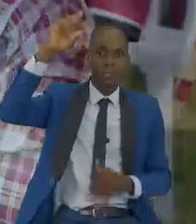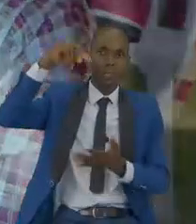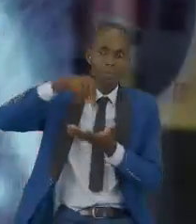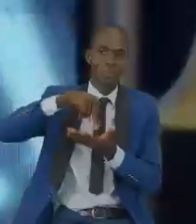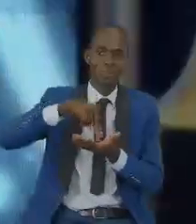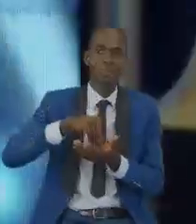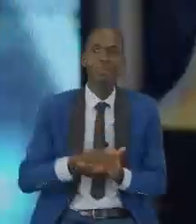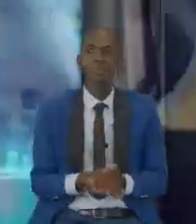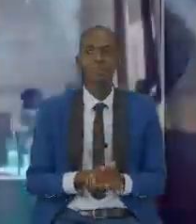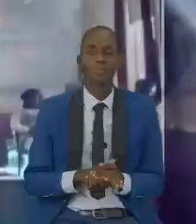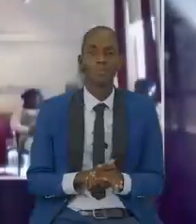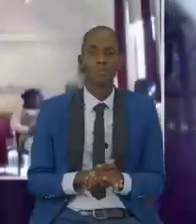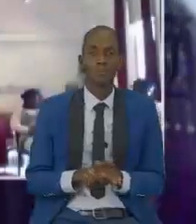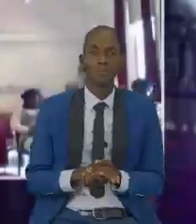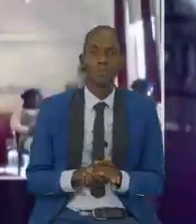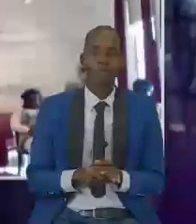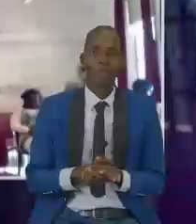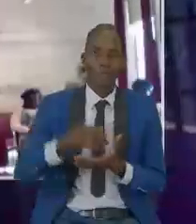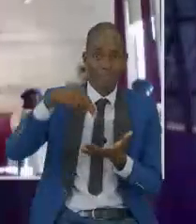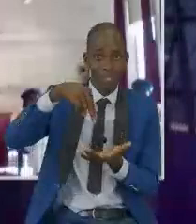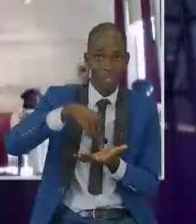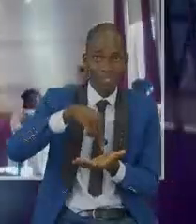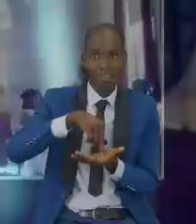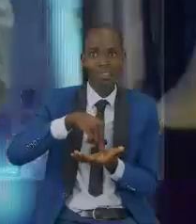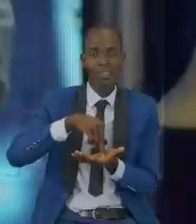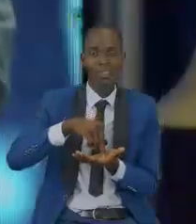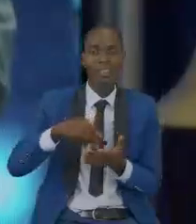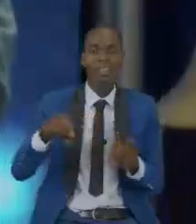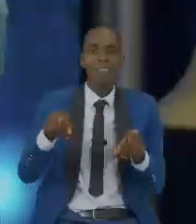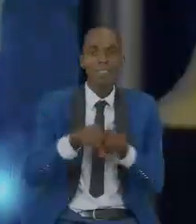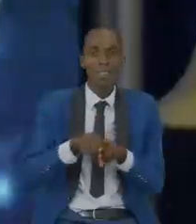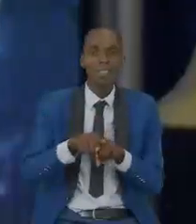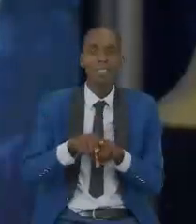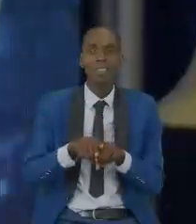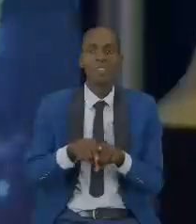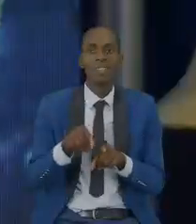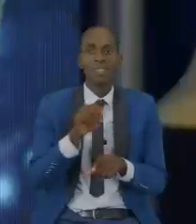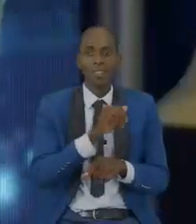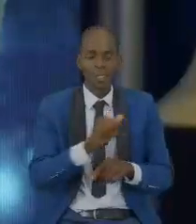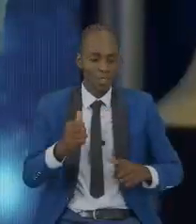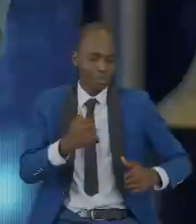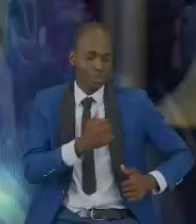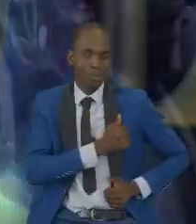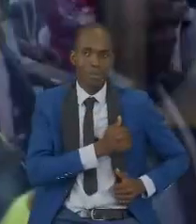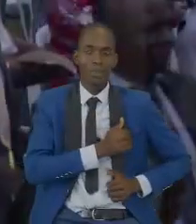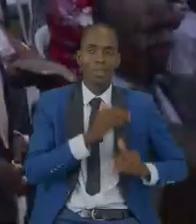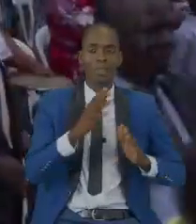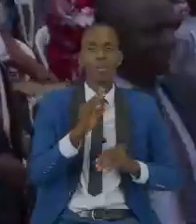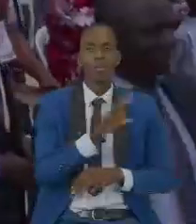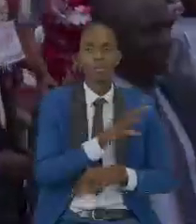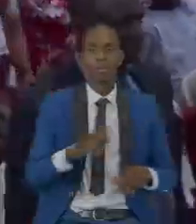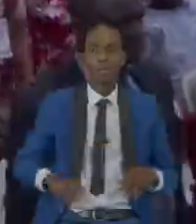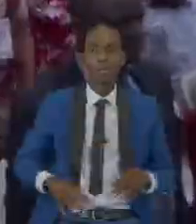champion. Stand like a militant soldier of Christ.